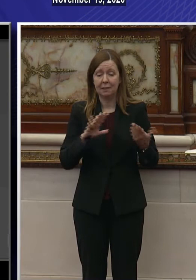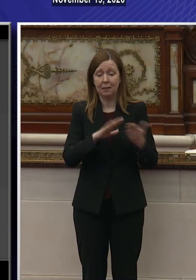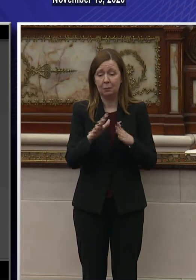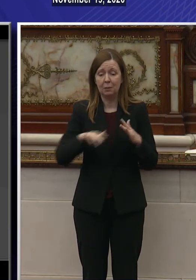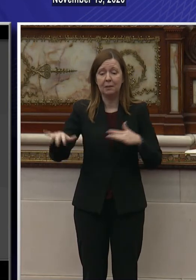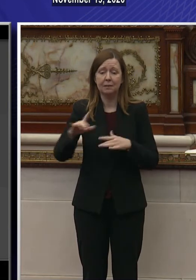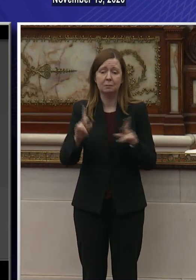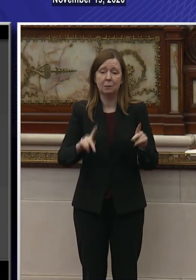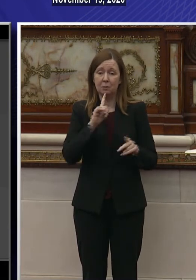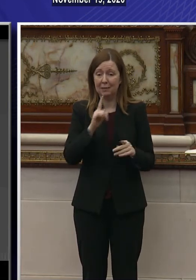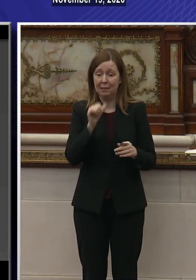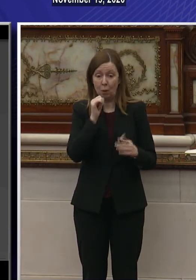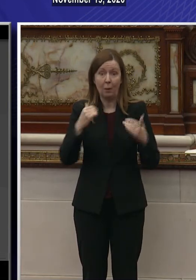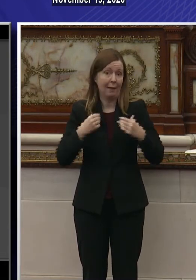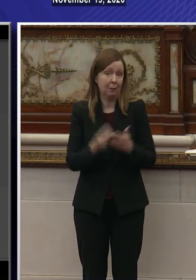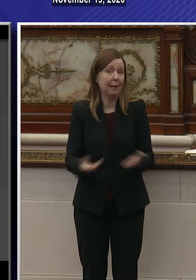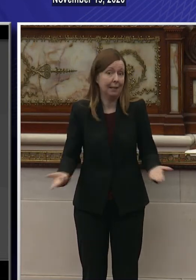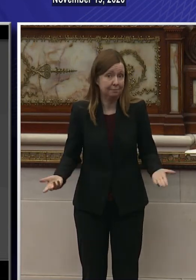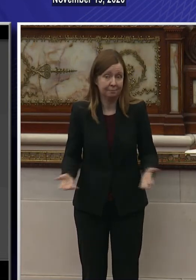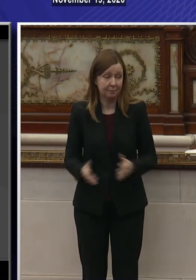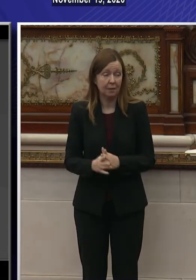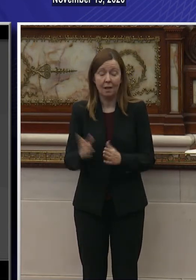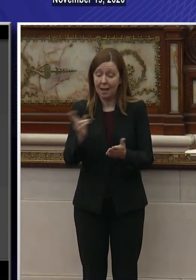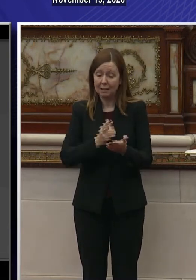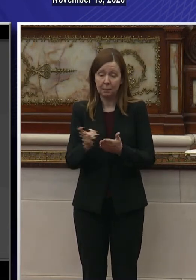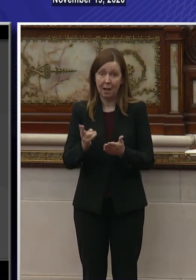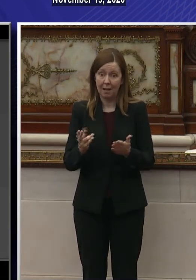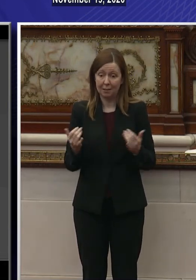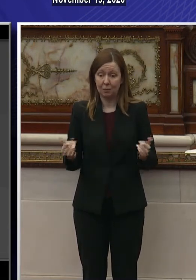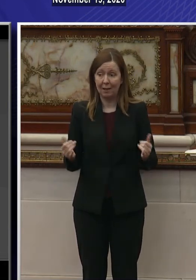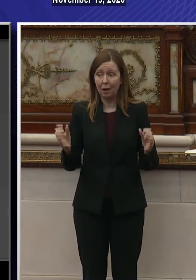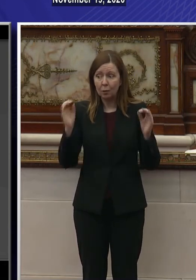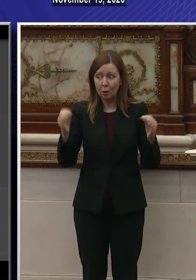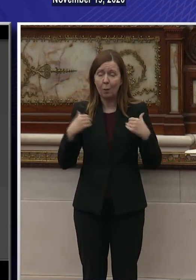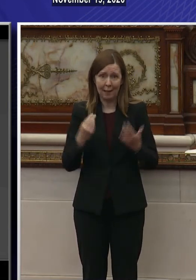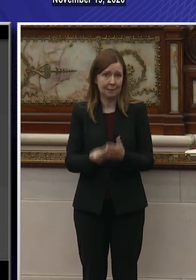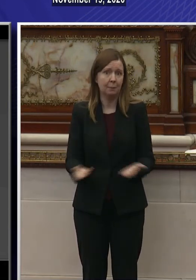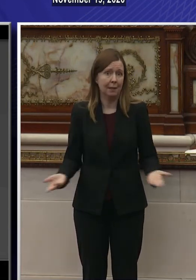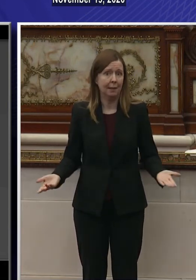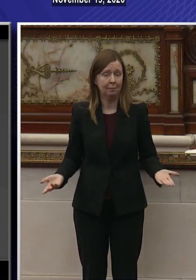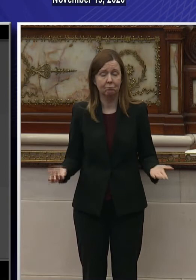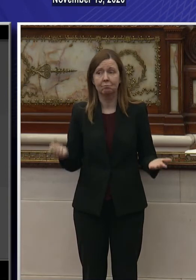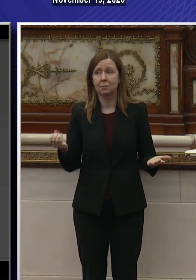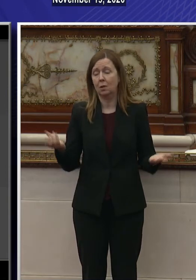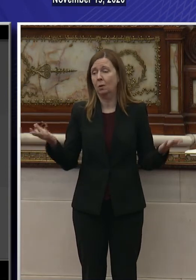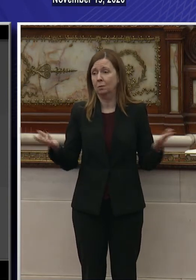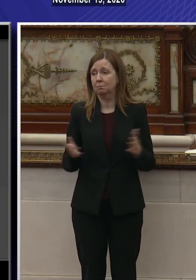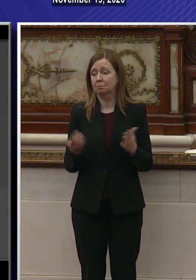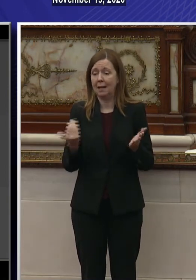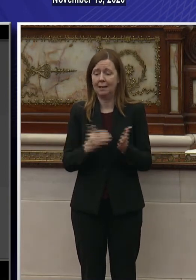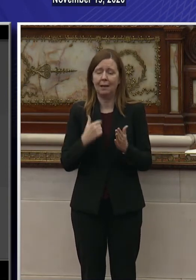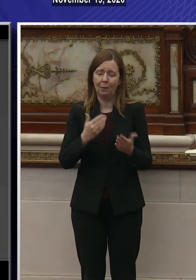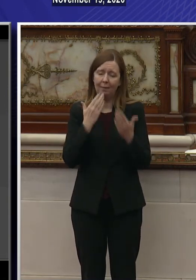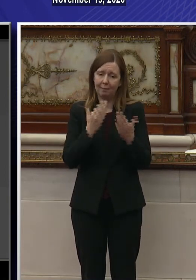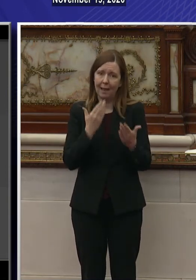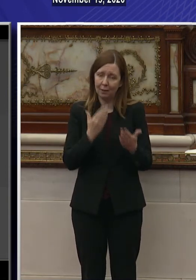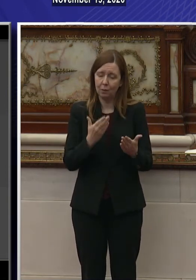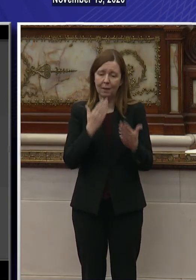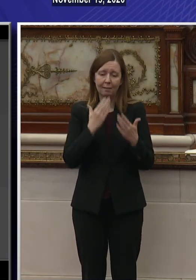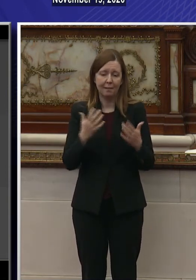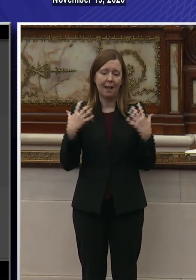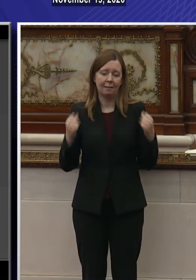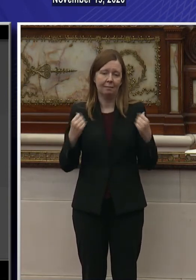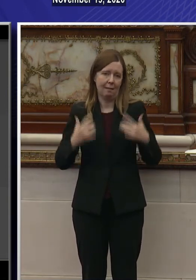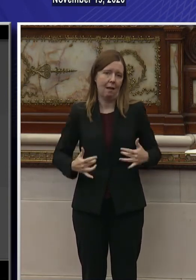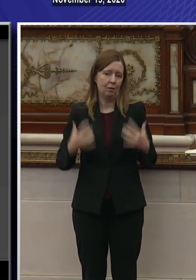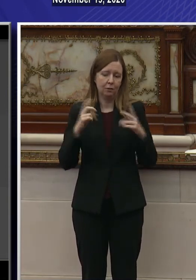where people just really don't have it. And to be honest, right now, nobody has it. So, again, we thank you, and we thank the health